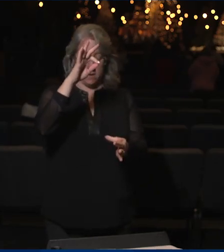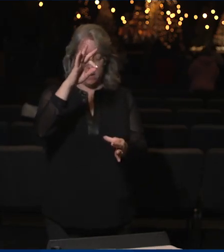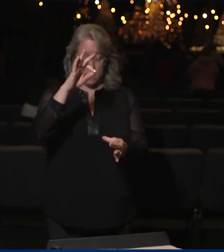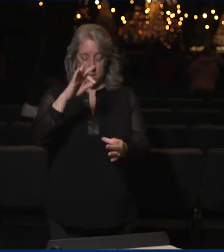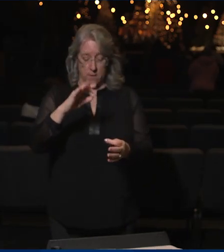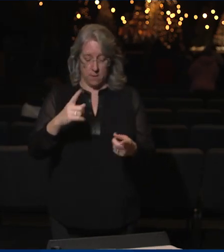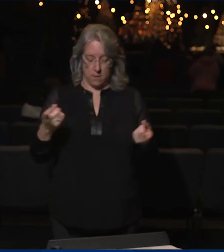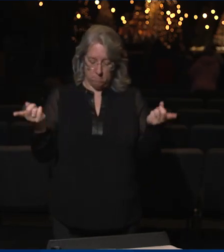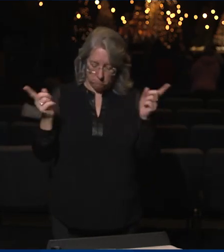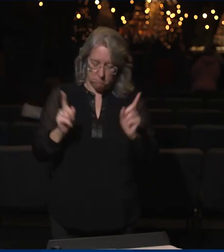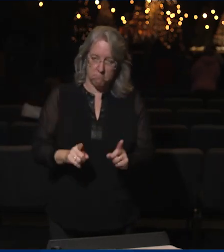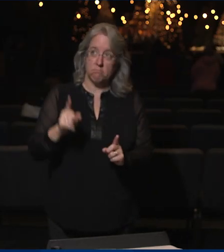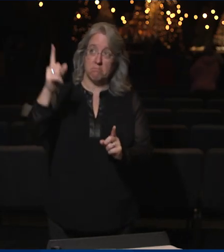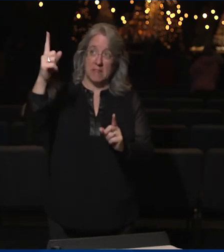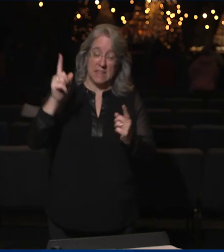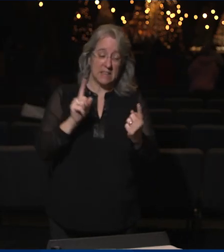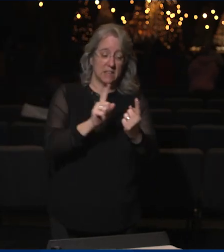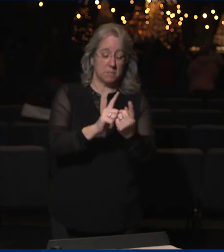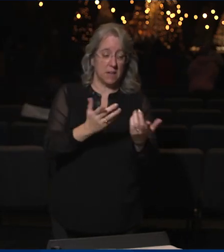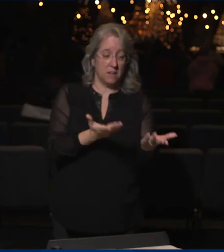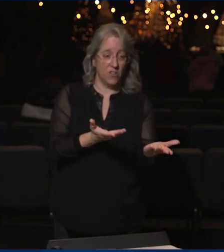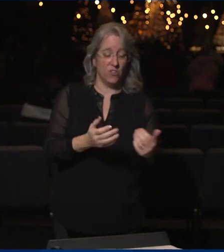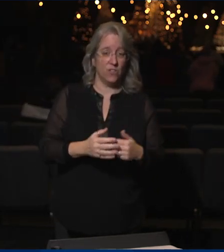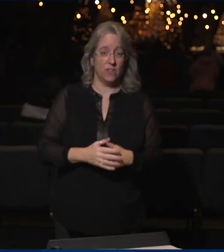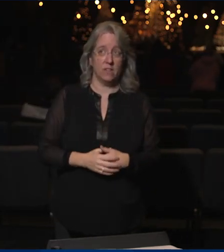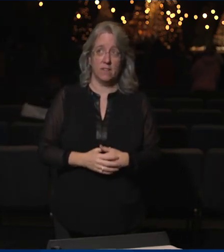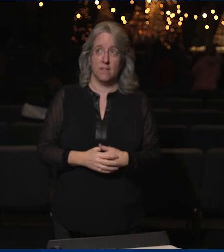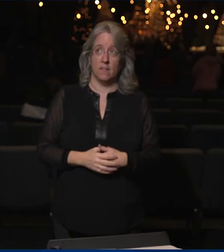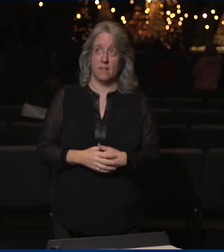spirit? You meet me here.